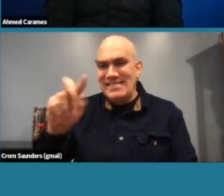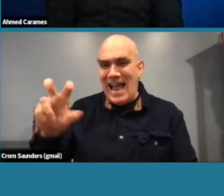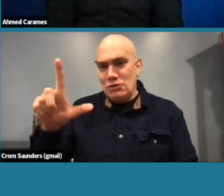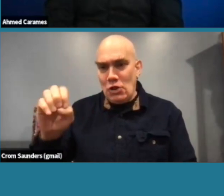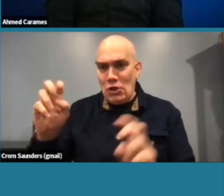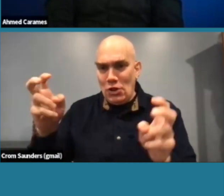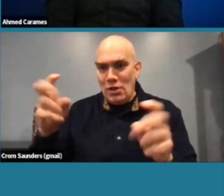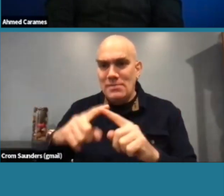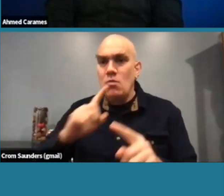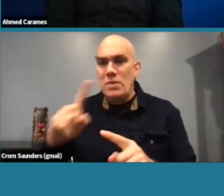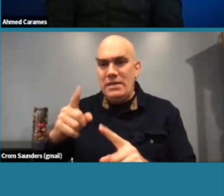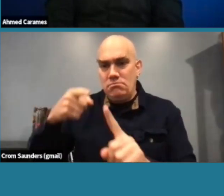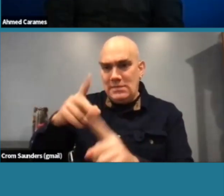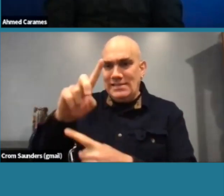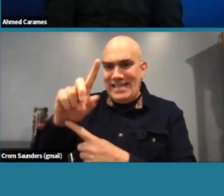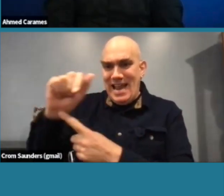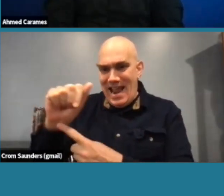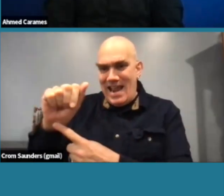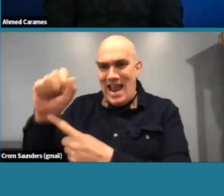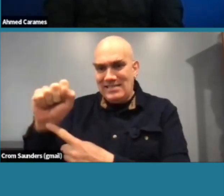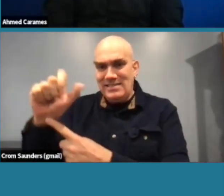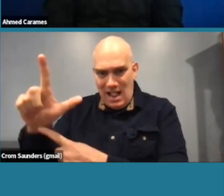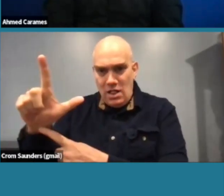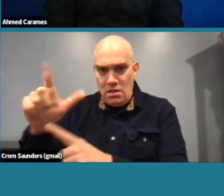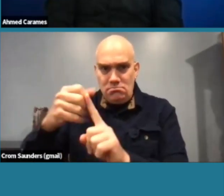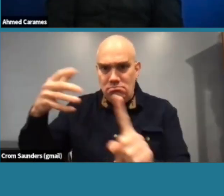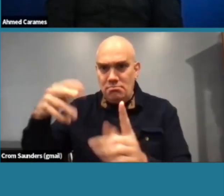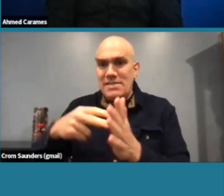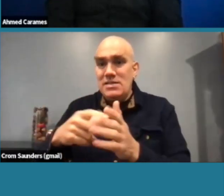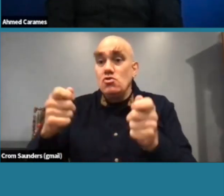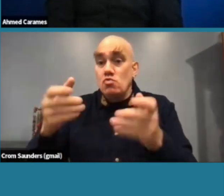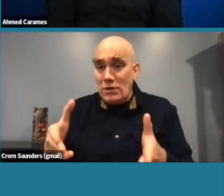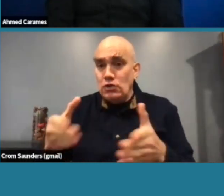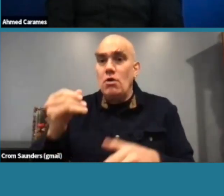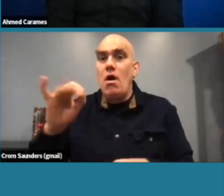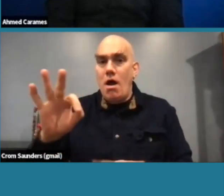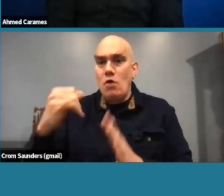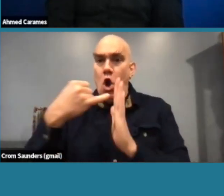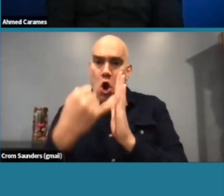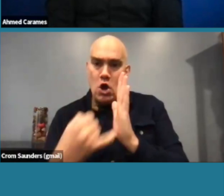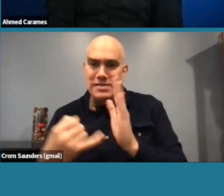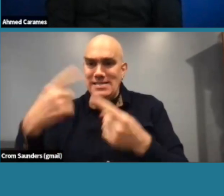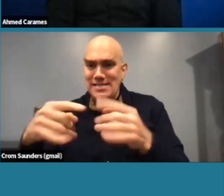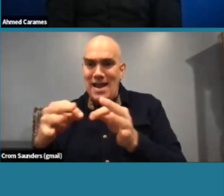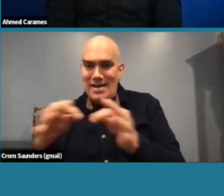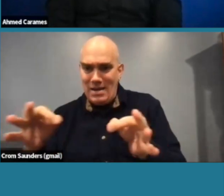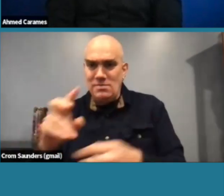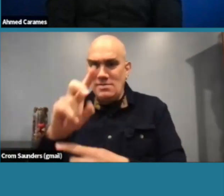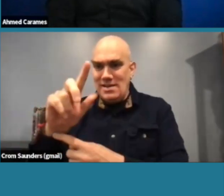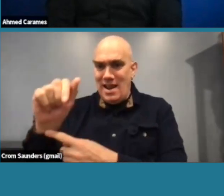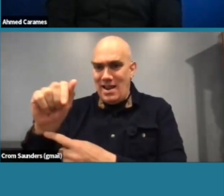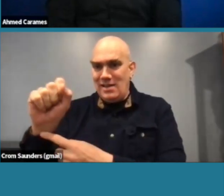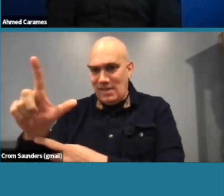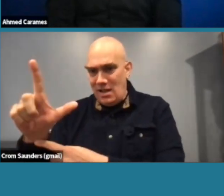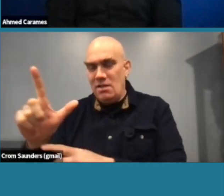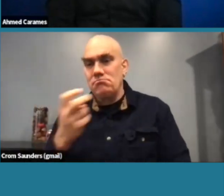So I'd like to talk about what a DASL incorporates and what that really means. And I want to talk about what that acronym is. It's a Director